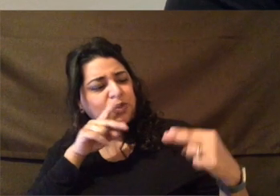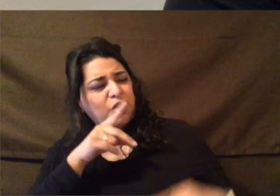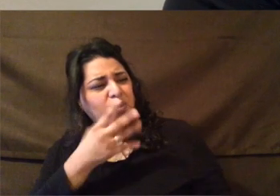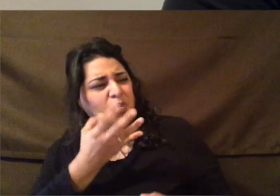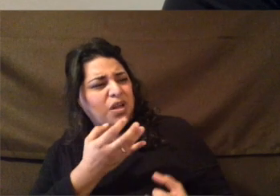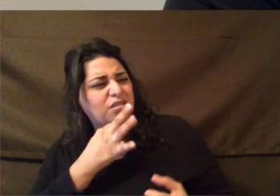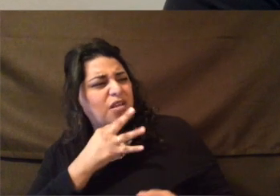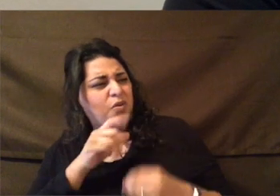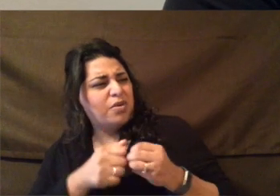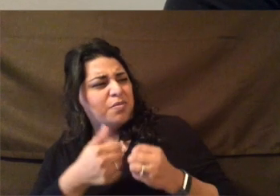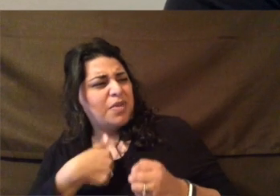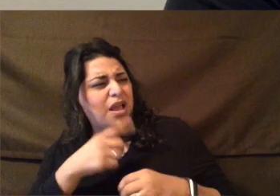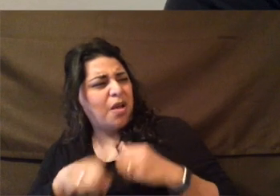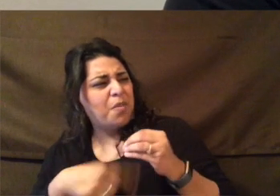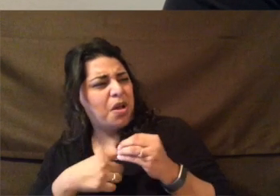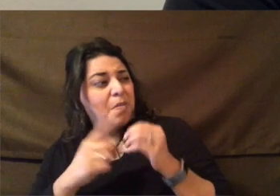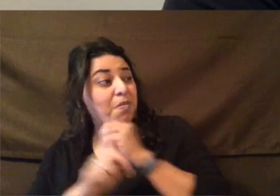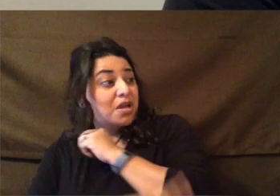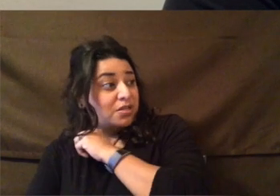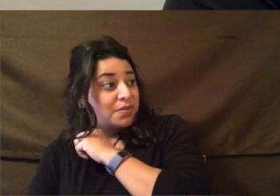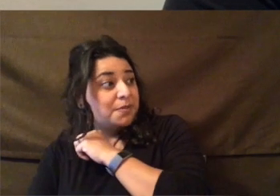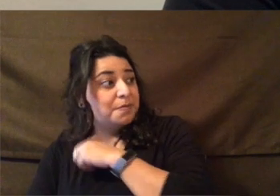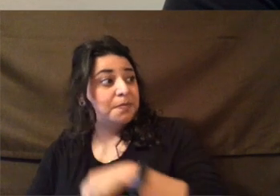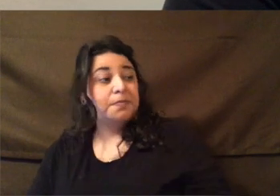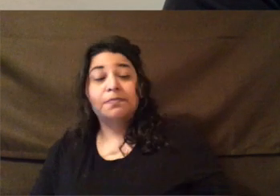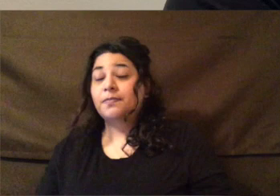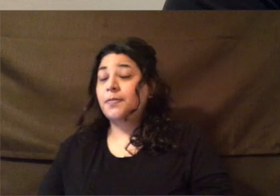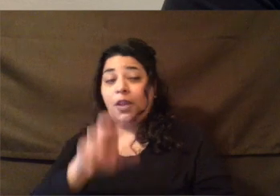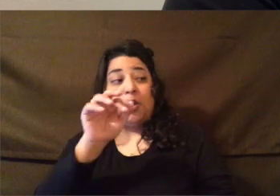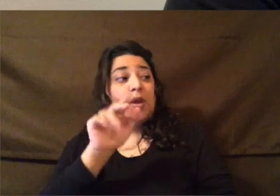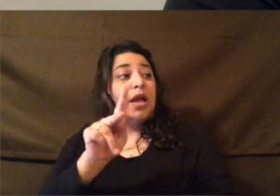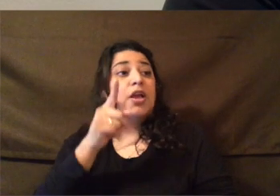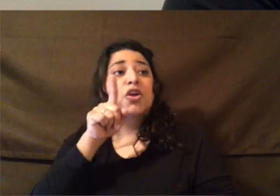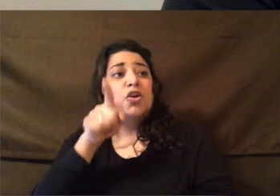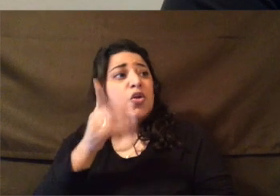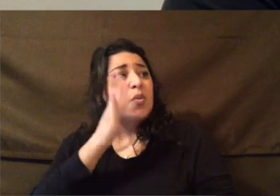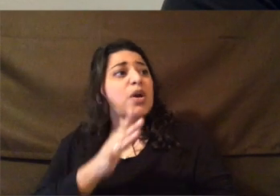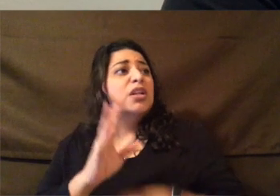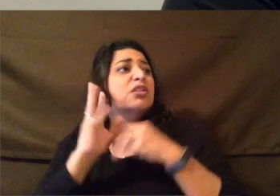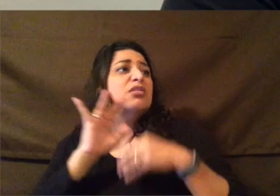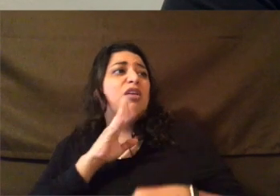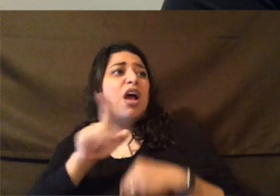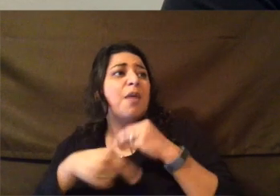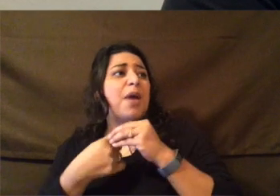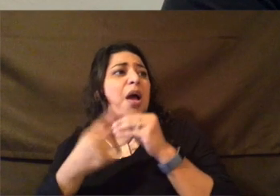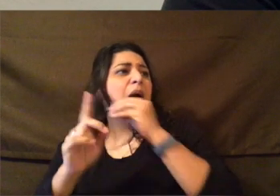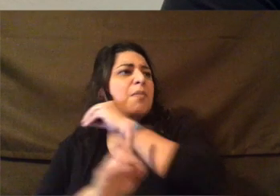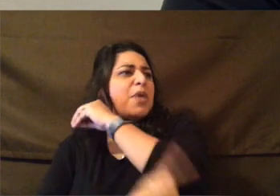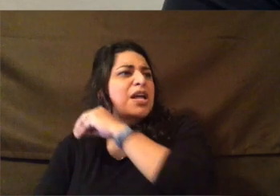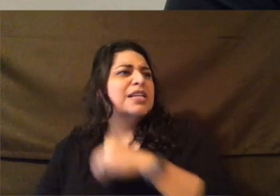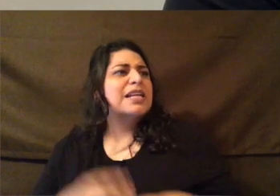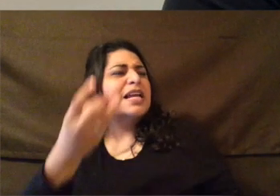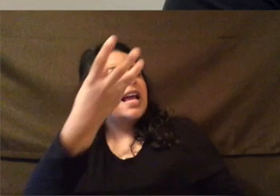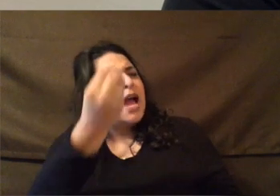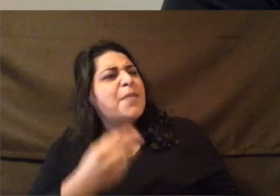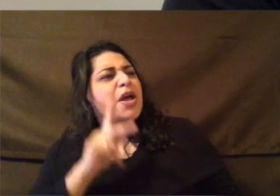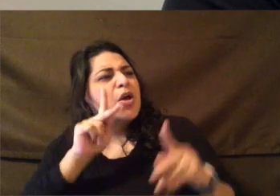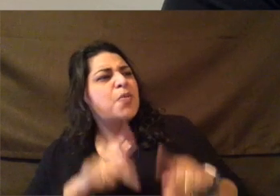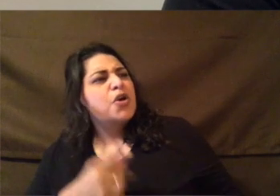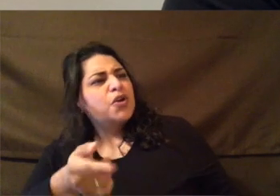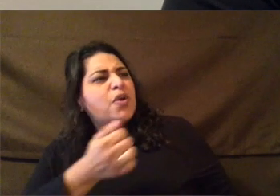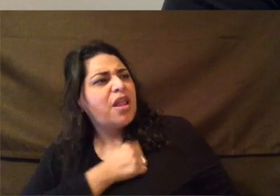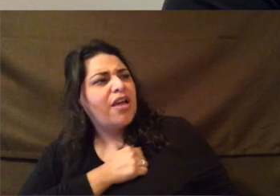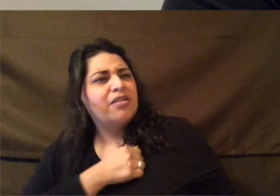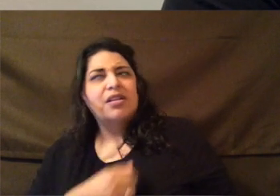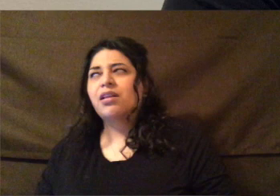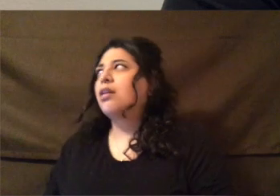princess. You dare to talk to me of the consequences. Very well then, you will speak of consequences. Tell me the name of the one